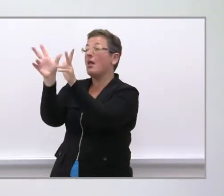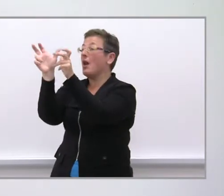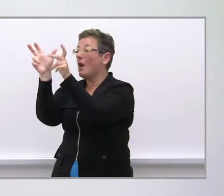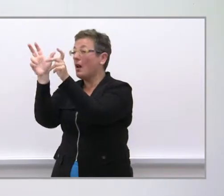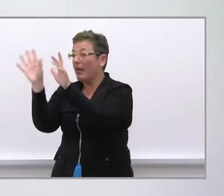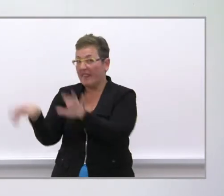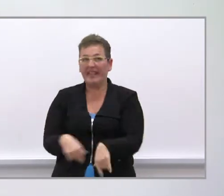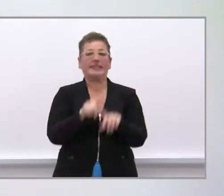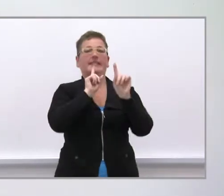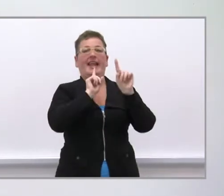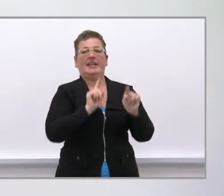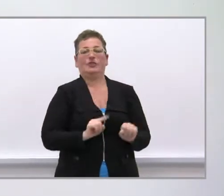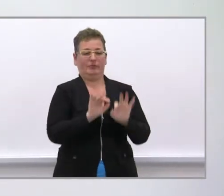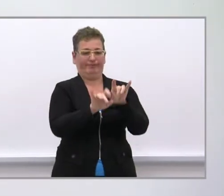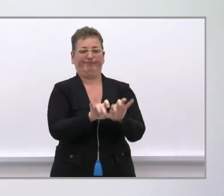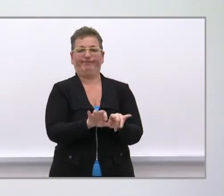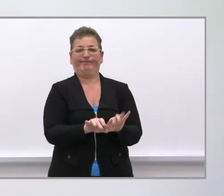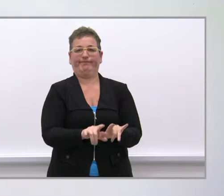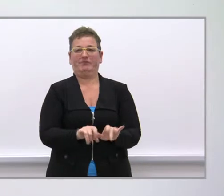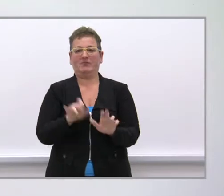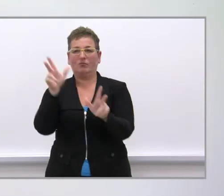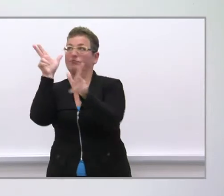on this information.